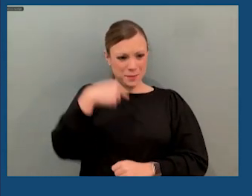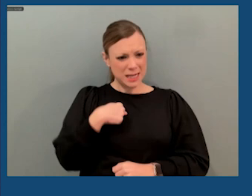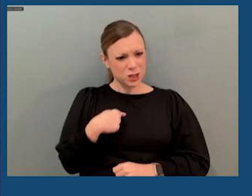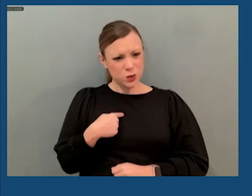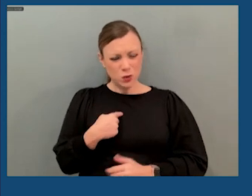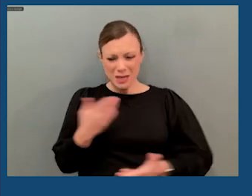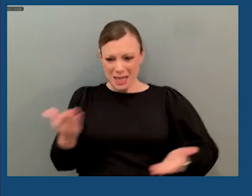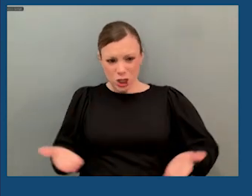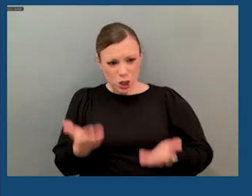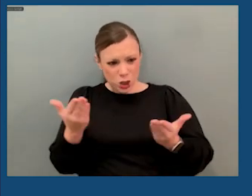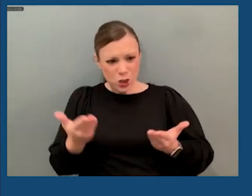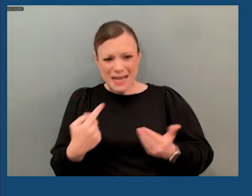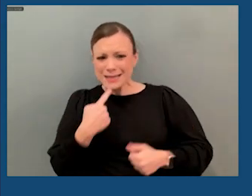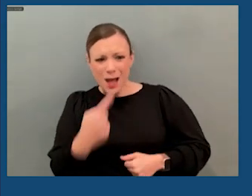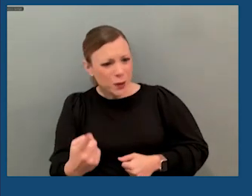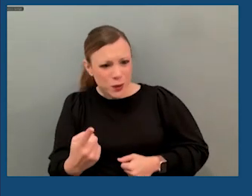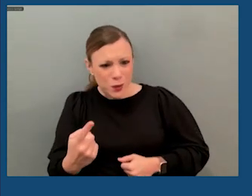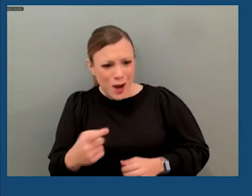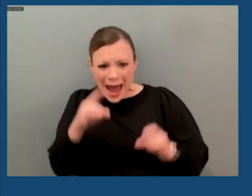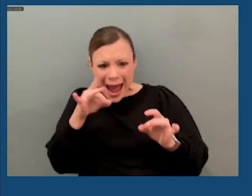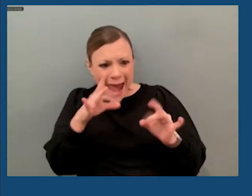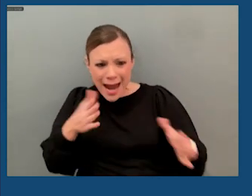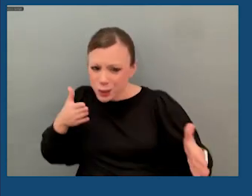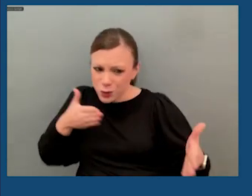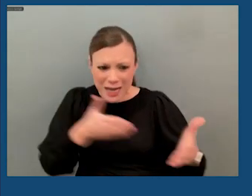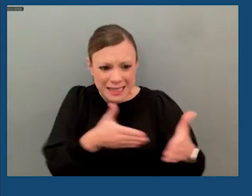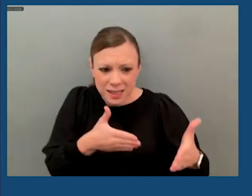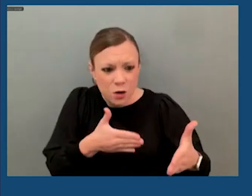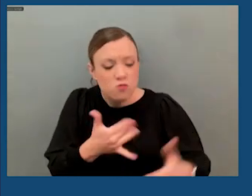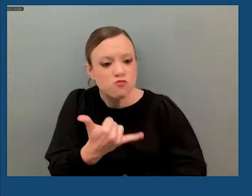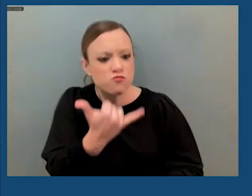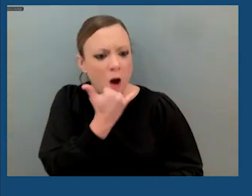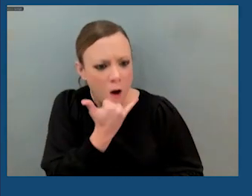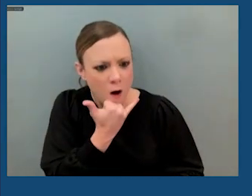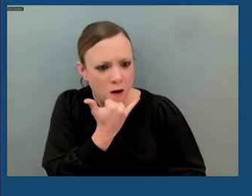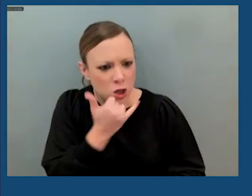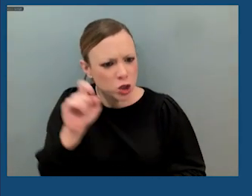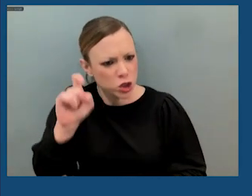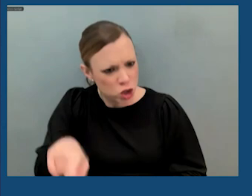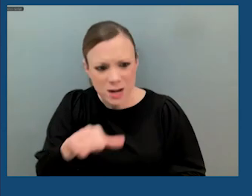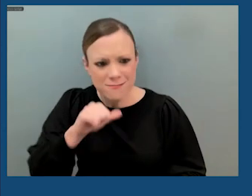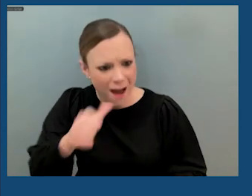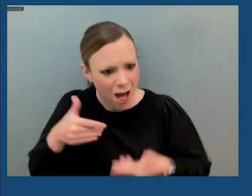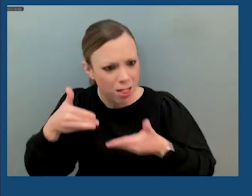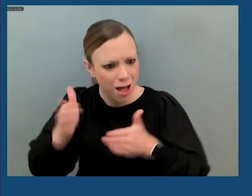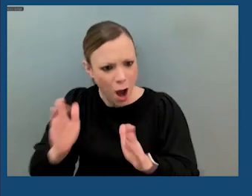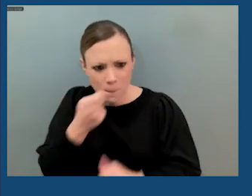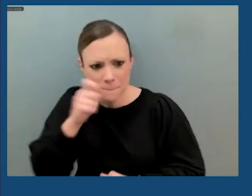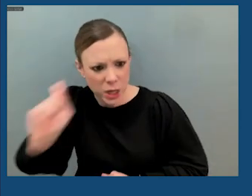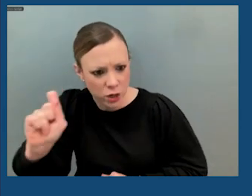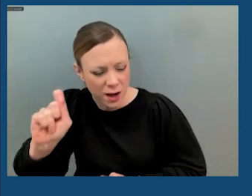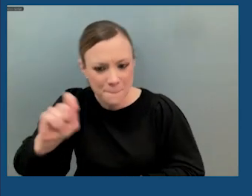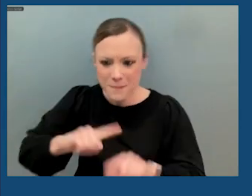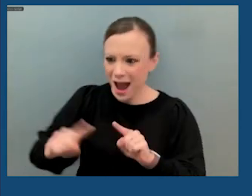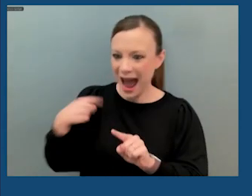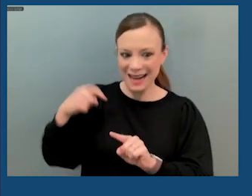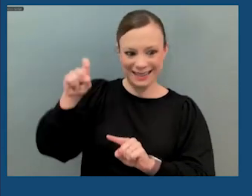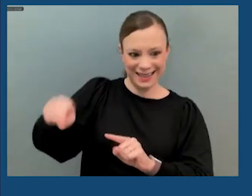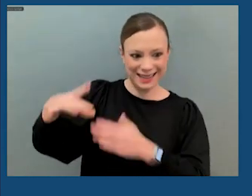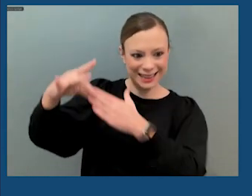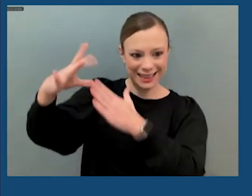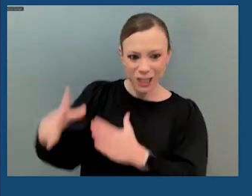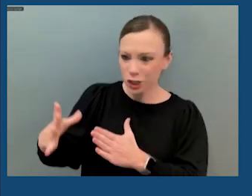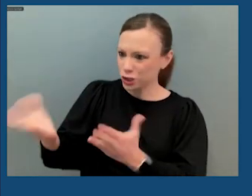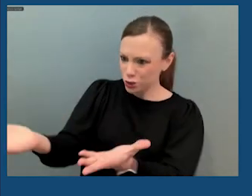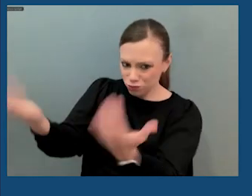But we're at that point. We need leaders to step up. We need people who use the pulpit they've been granted